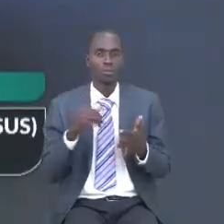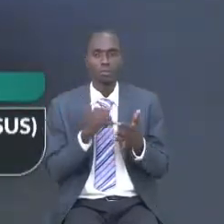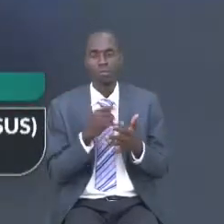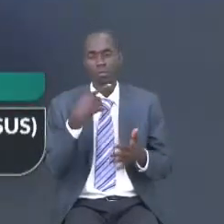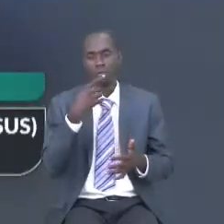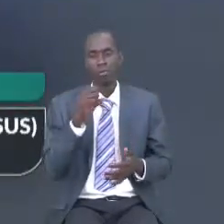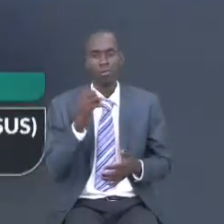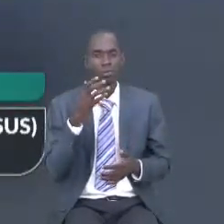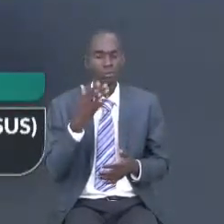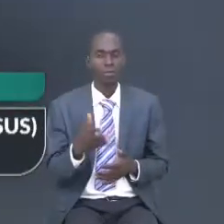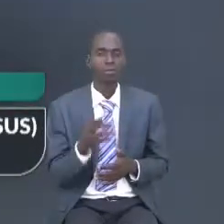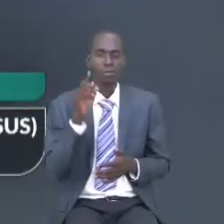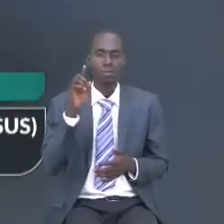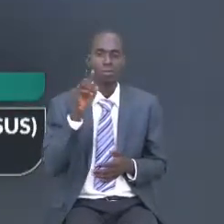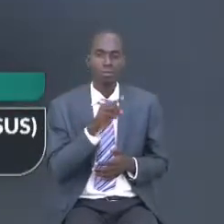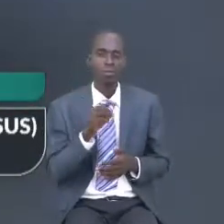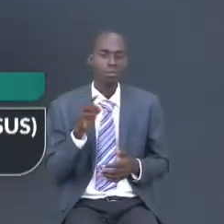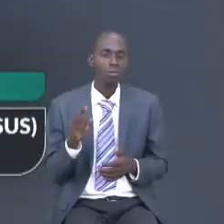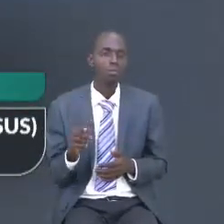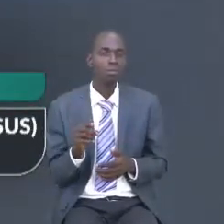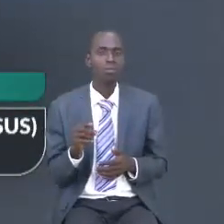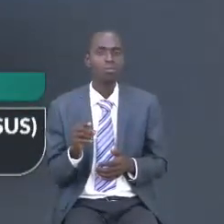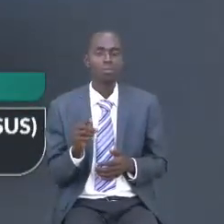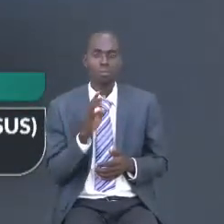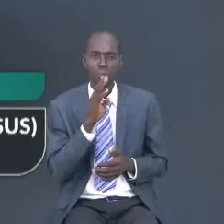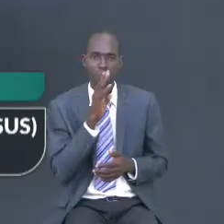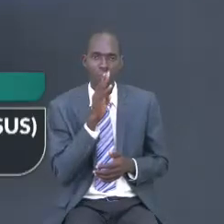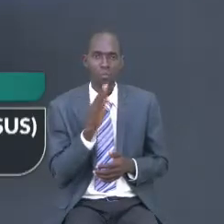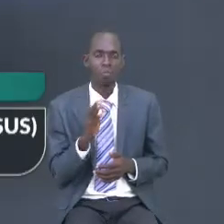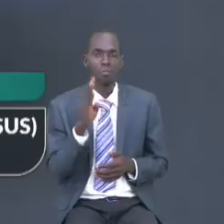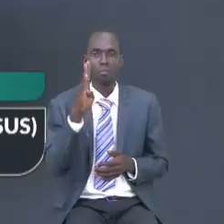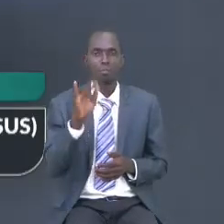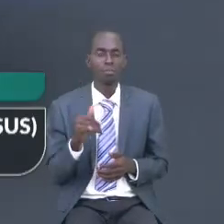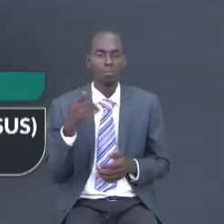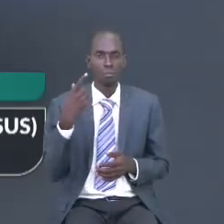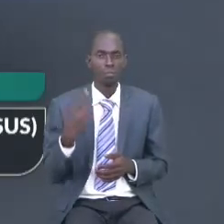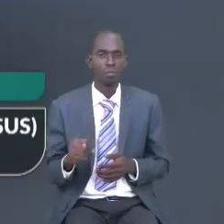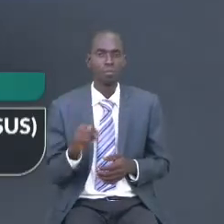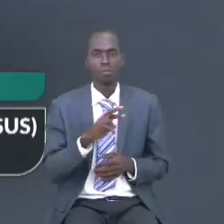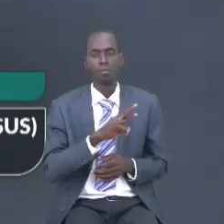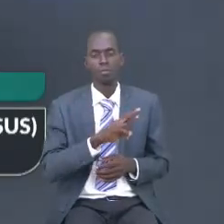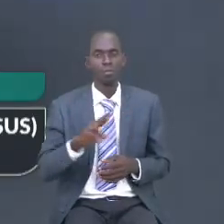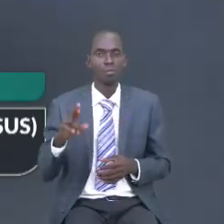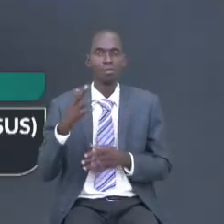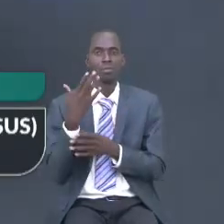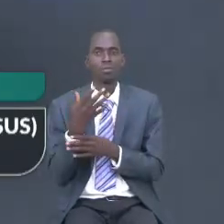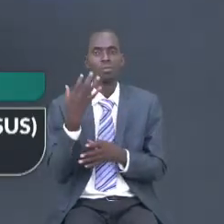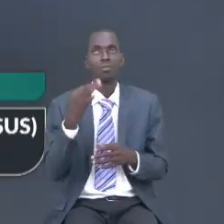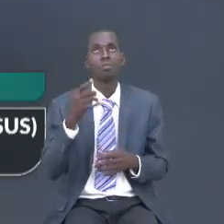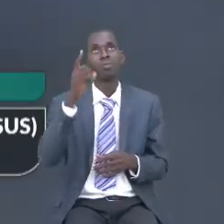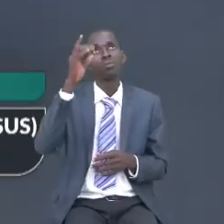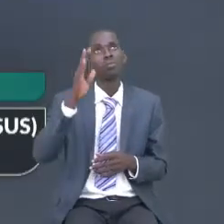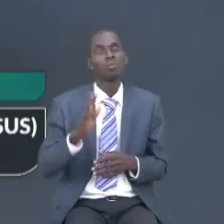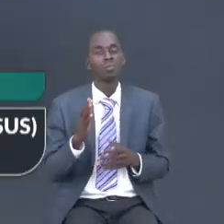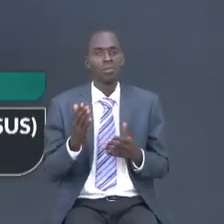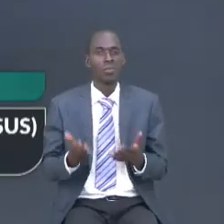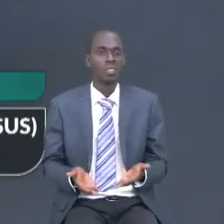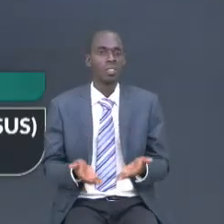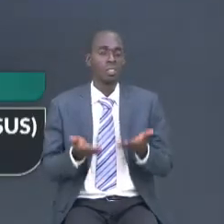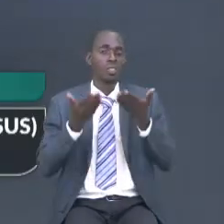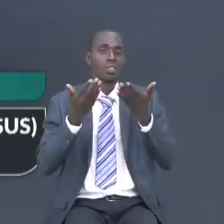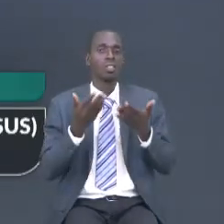says, therefore, being by the right hand of God exalted, and